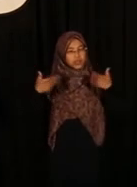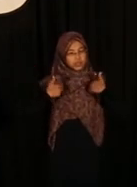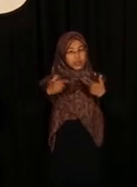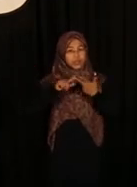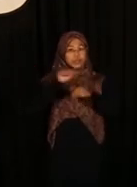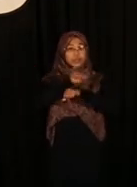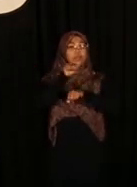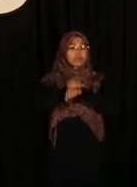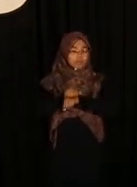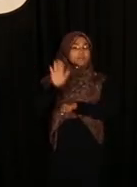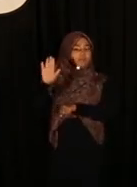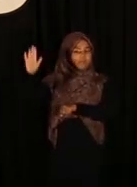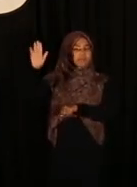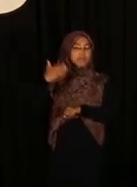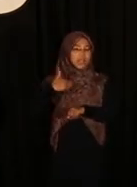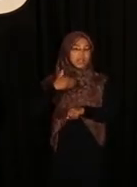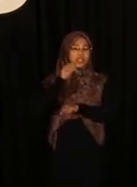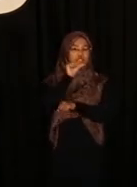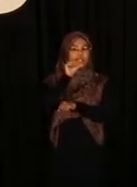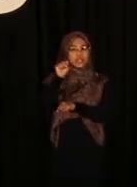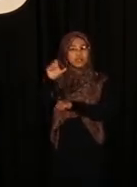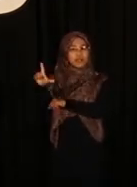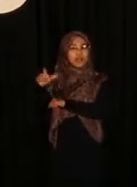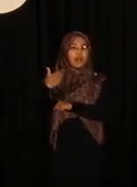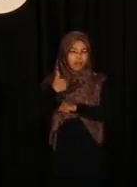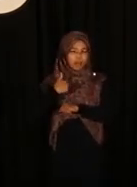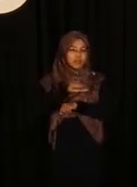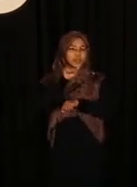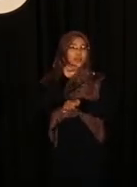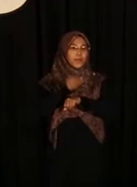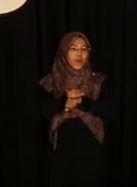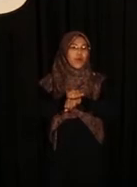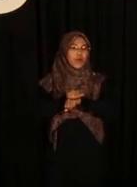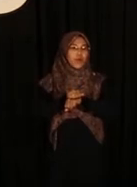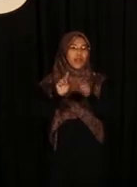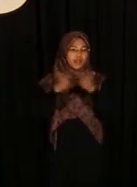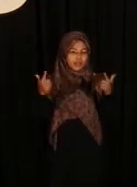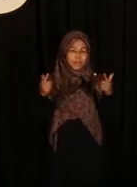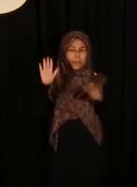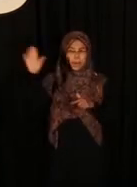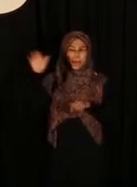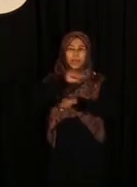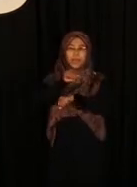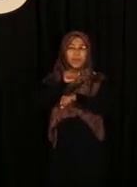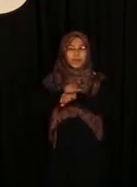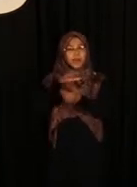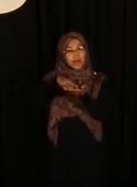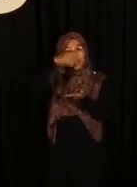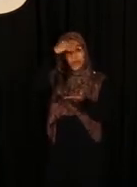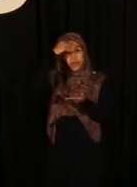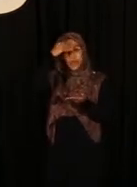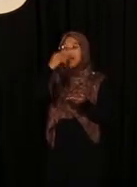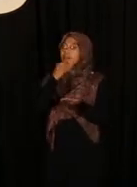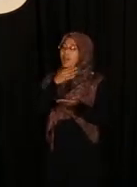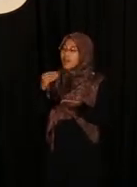In Singapore, of course, you have SGSL, or Singapore Sign Language. Because I was in Singapore, I want to learn that.